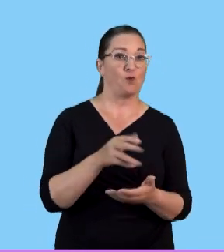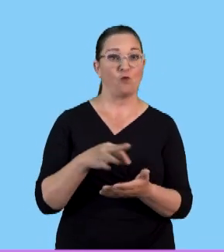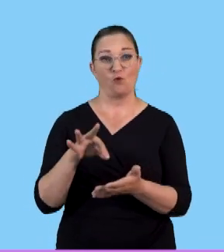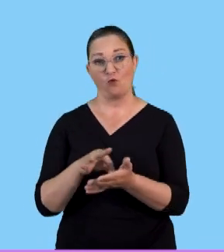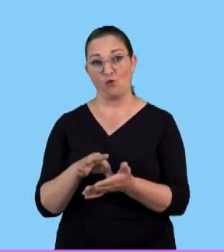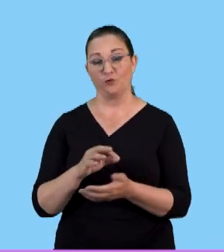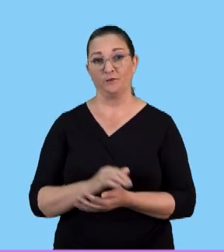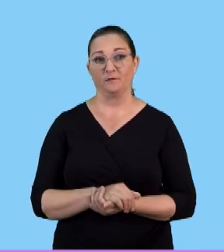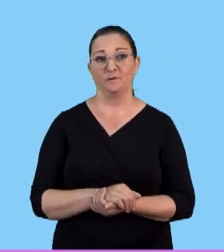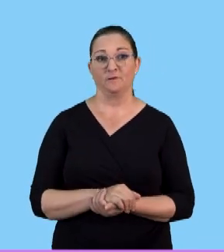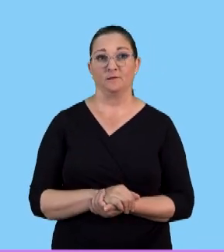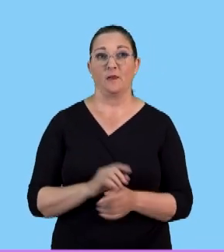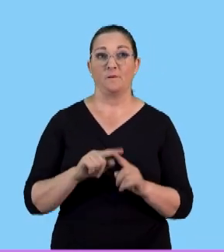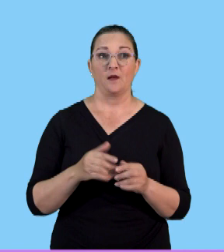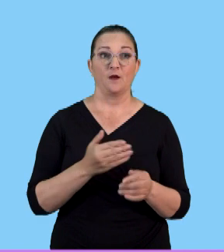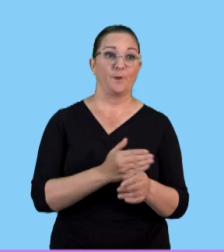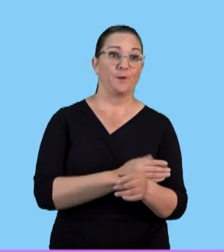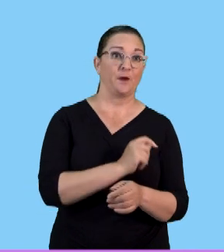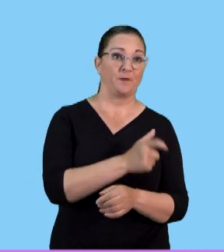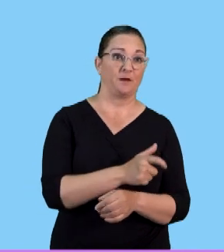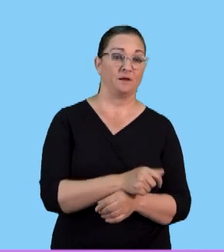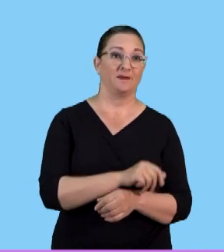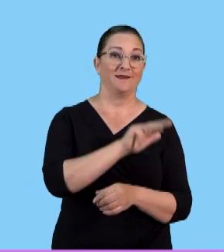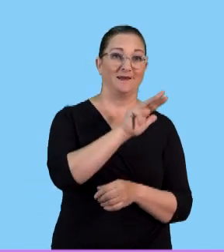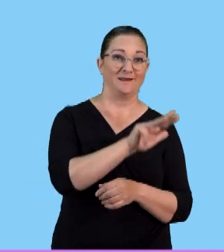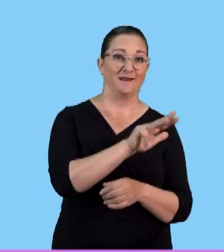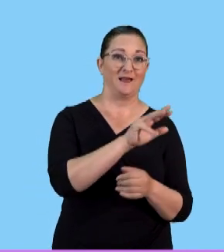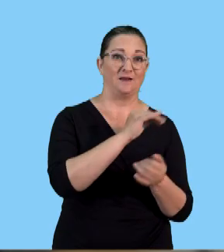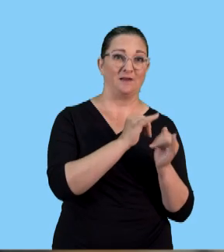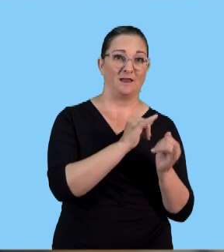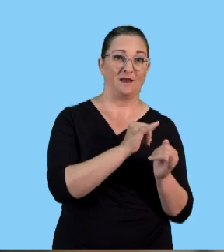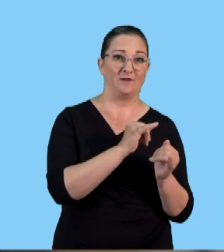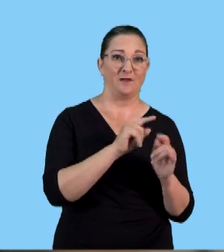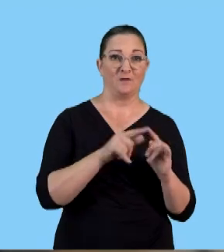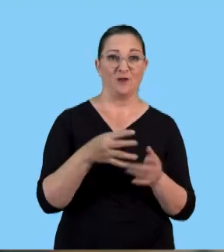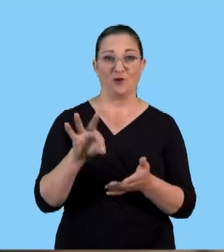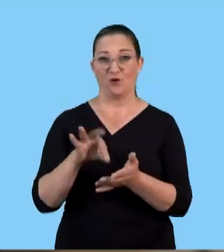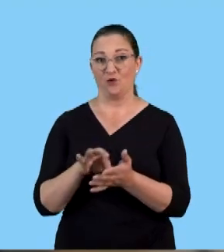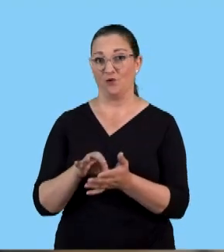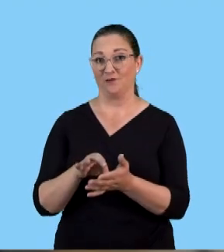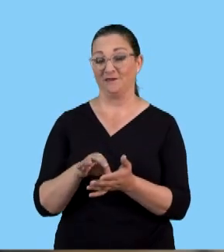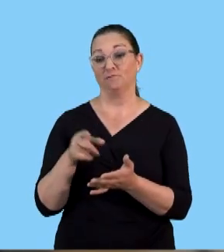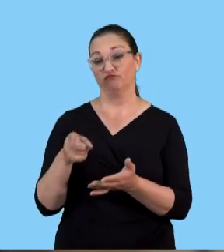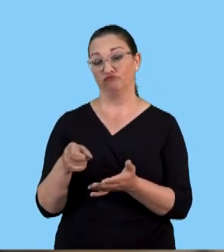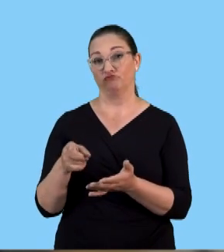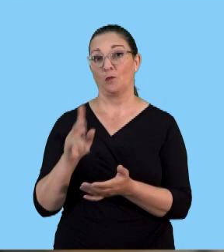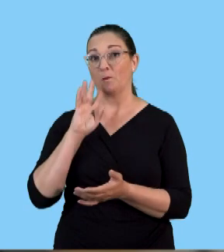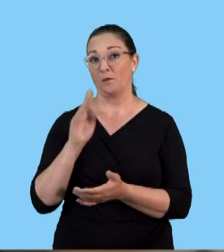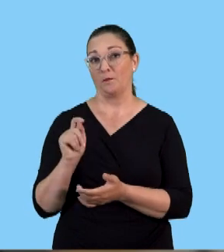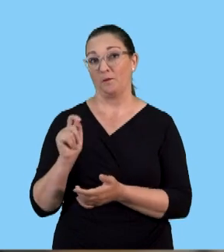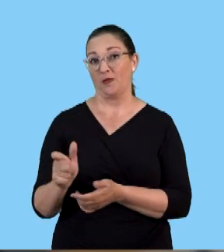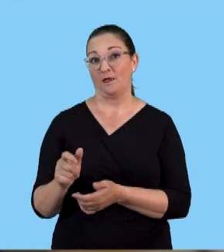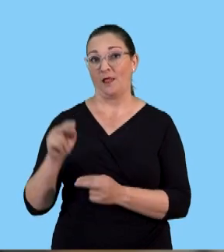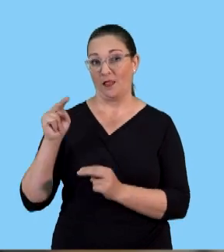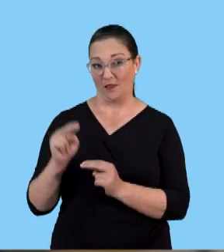or it will be a contract cell phone. So when we look at the prepaid, it gives us 911 rand, but a contract, it means that